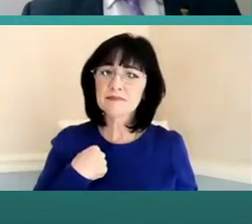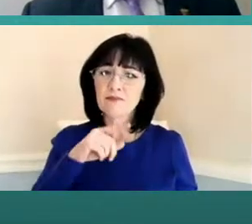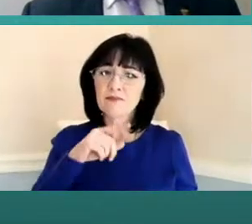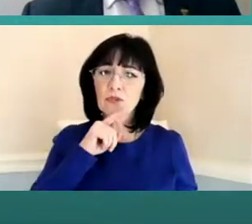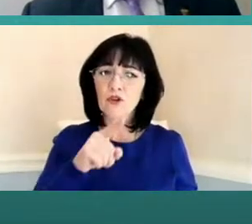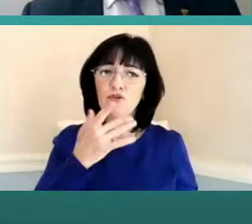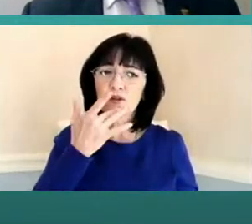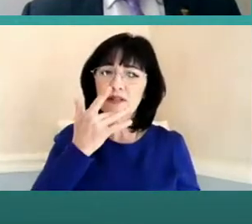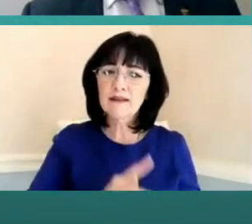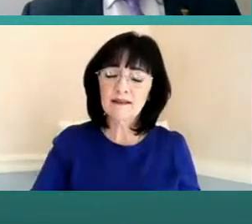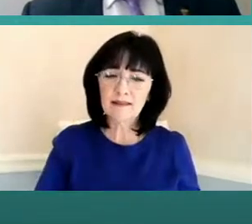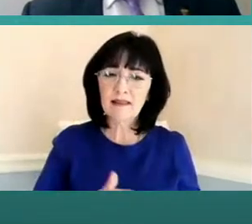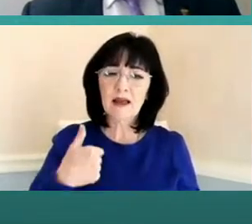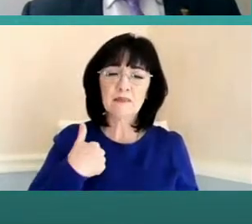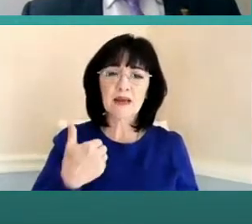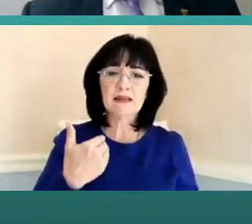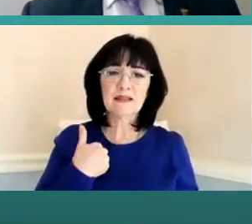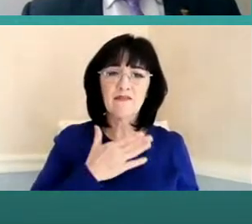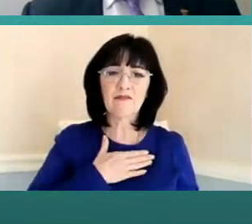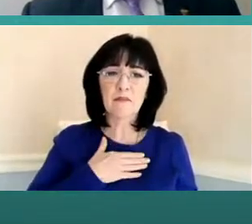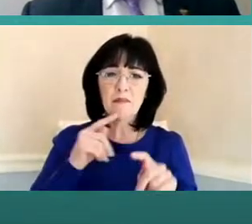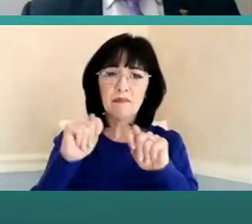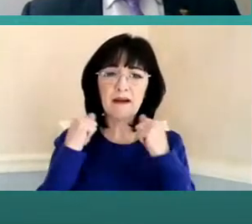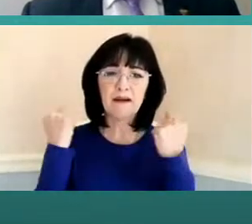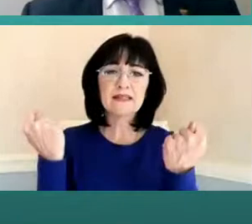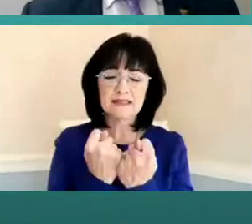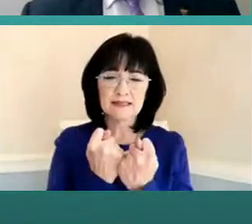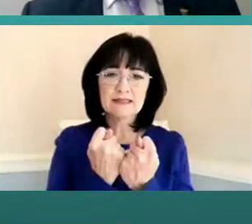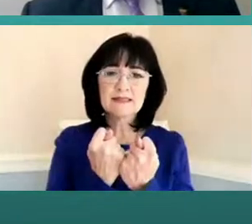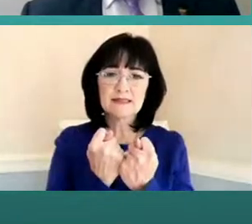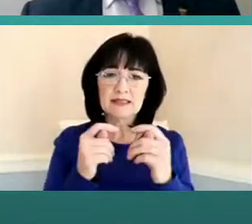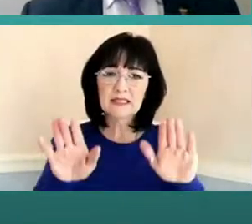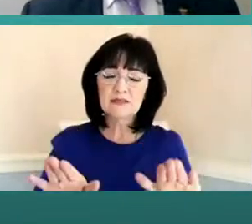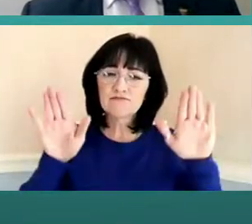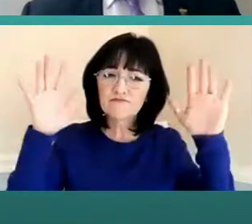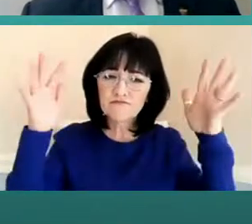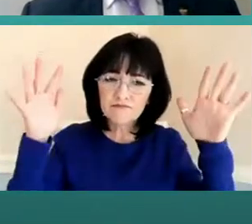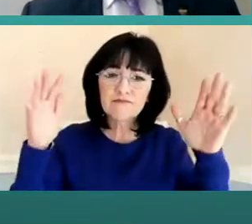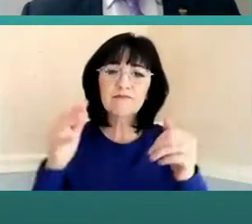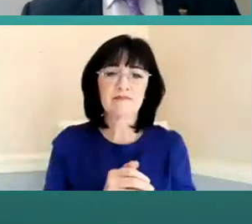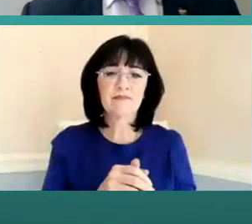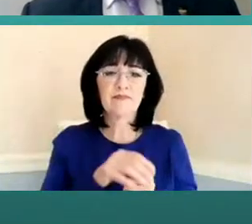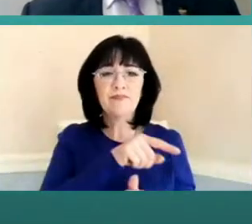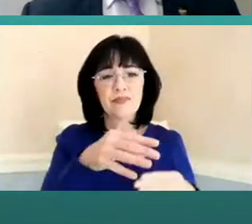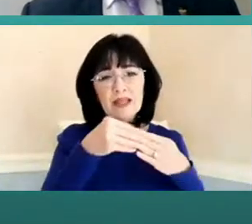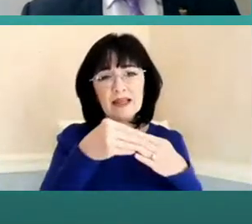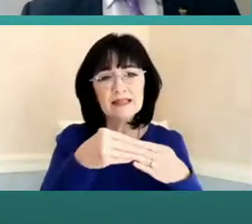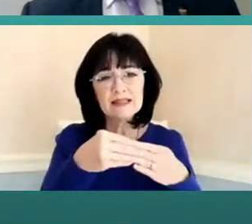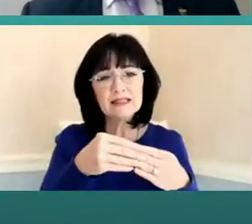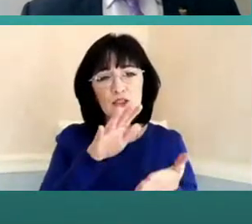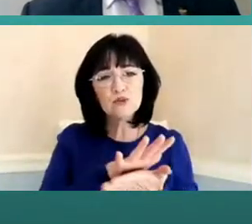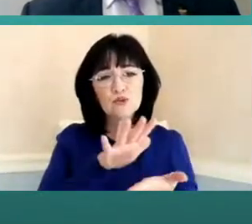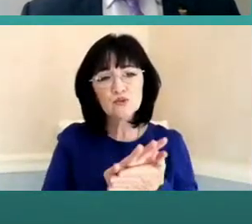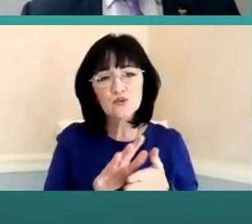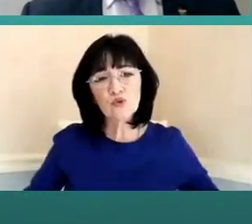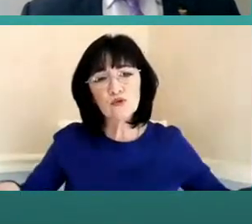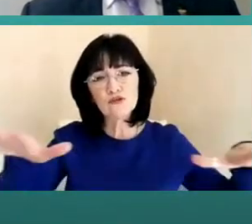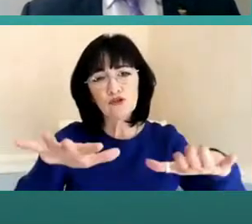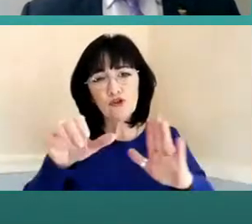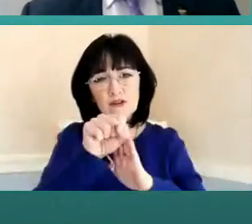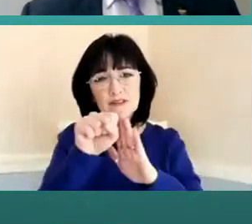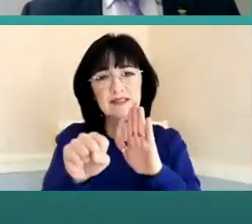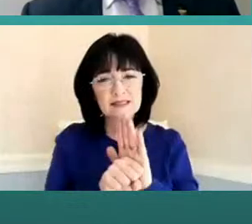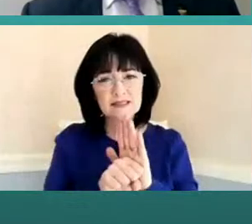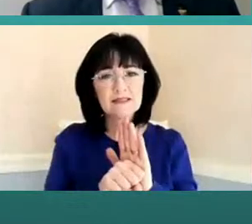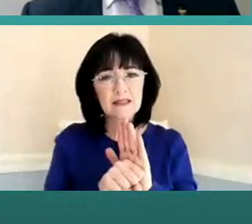school administrators who lead teams in the department with the goal of supporting schools across the state to prepare students